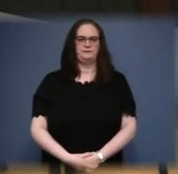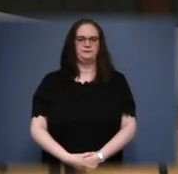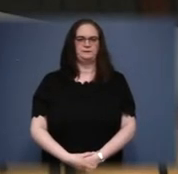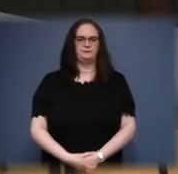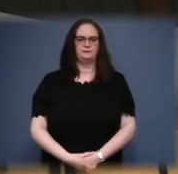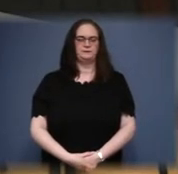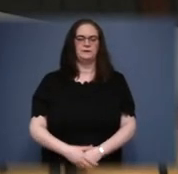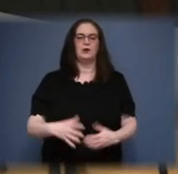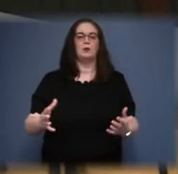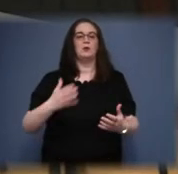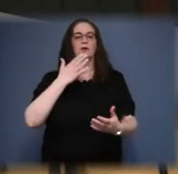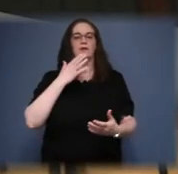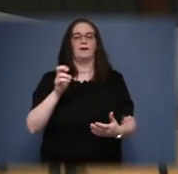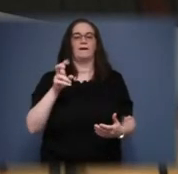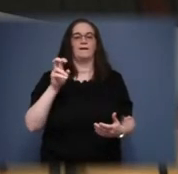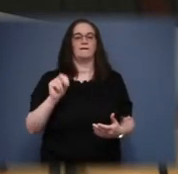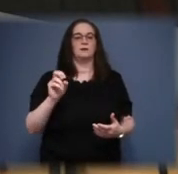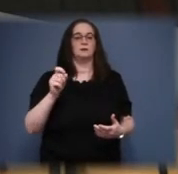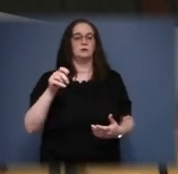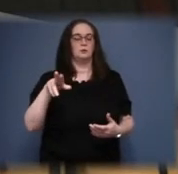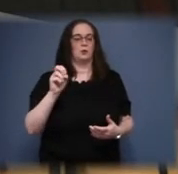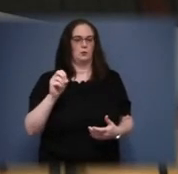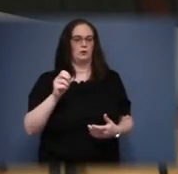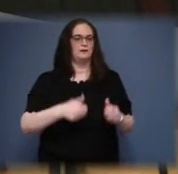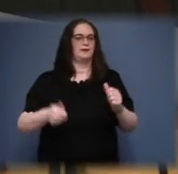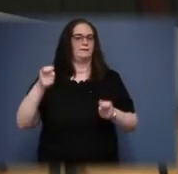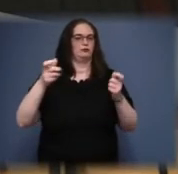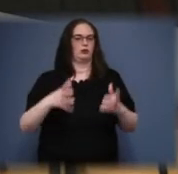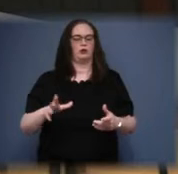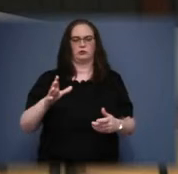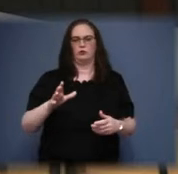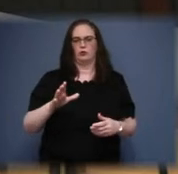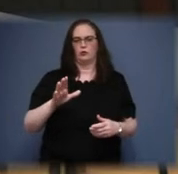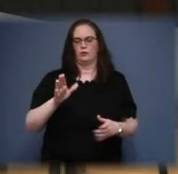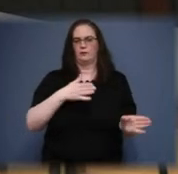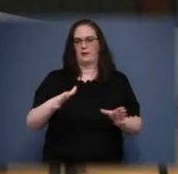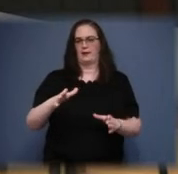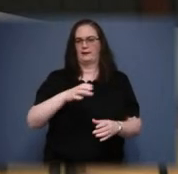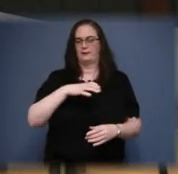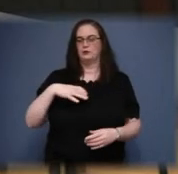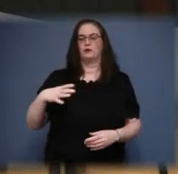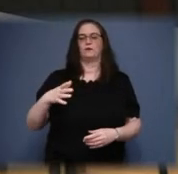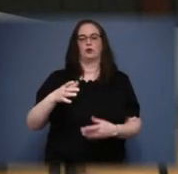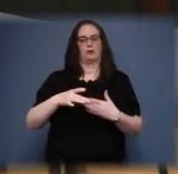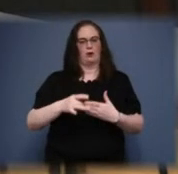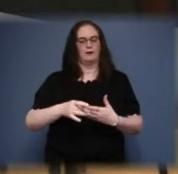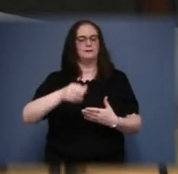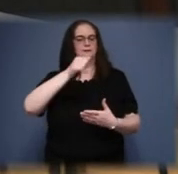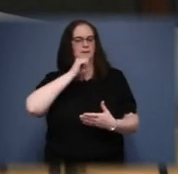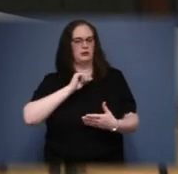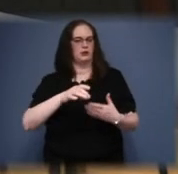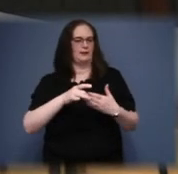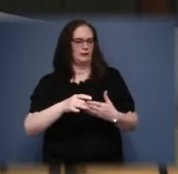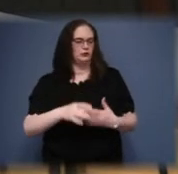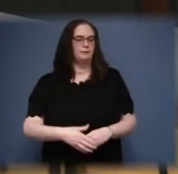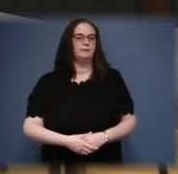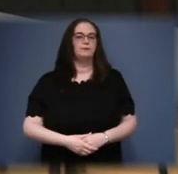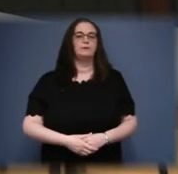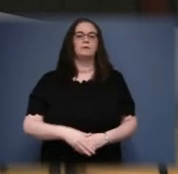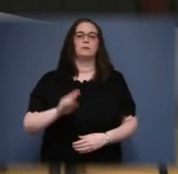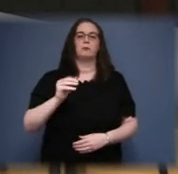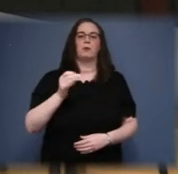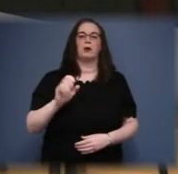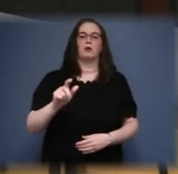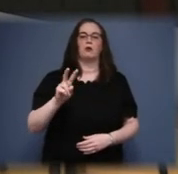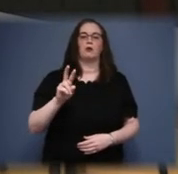I want to thank Evan Stone, the Executive Director of the Bucks County Planning Commission, for his guidance and patience and leadership. I'd like to thank Michael